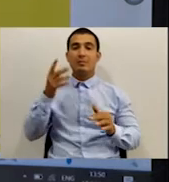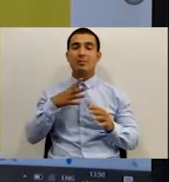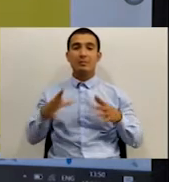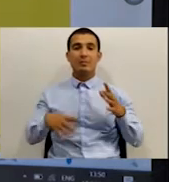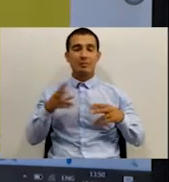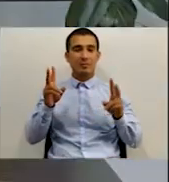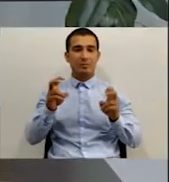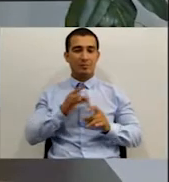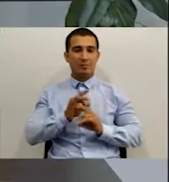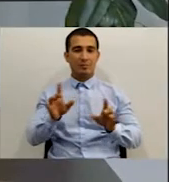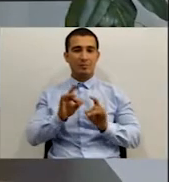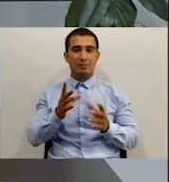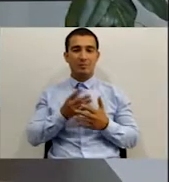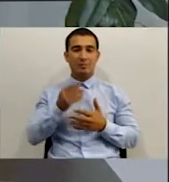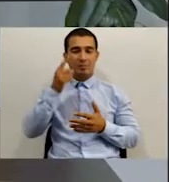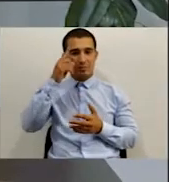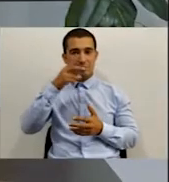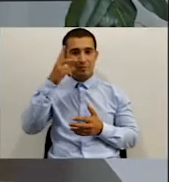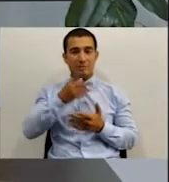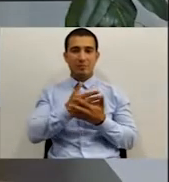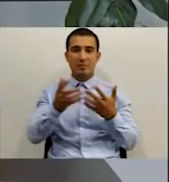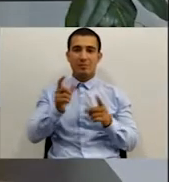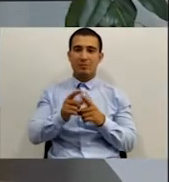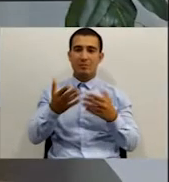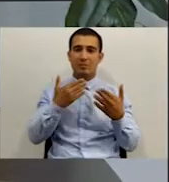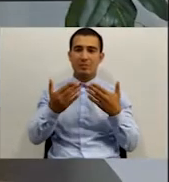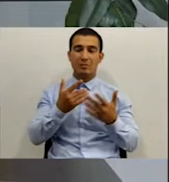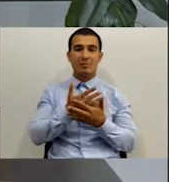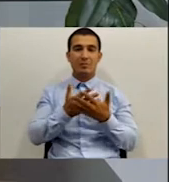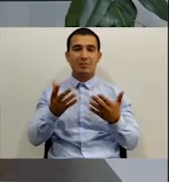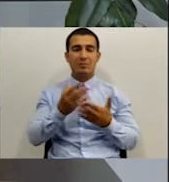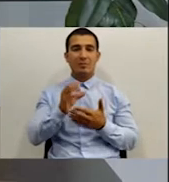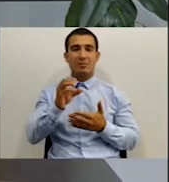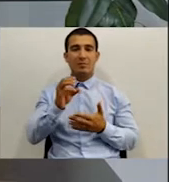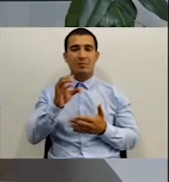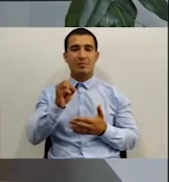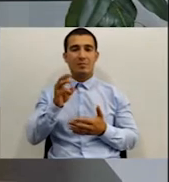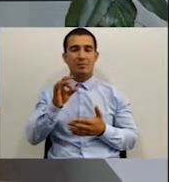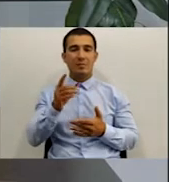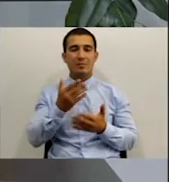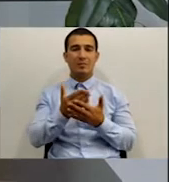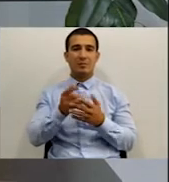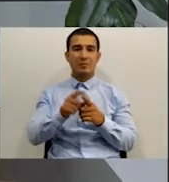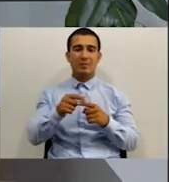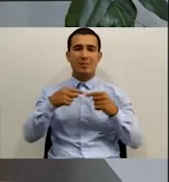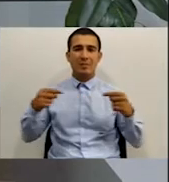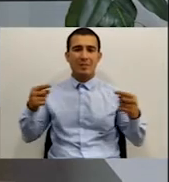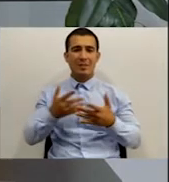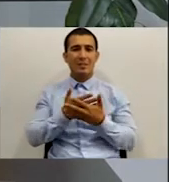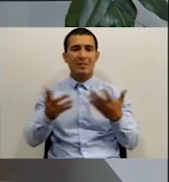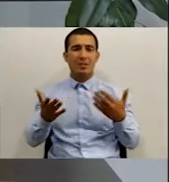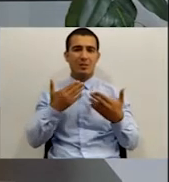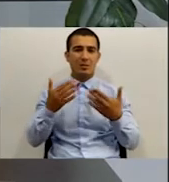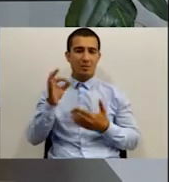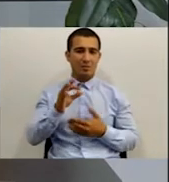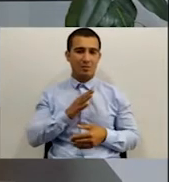mashg'ulotimizda sizlar bilan o'zgaruvchilar bilan tanishgandik va satrli o'zgaruvchilar, satrli ma'lumotlar ustida turli xil amallar bajargan